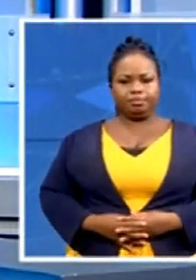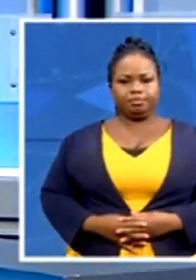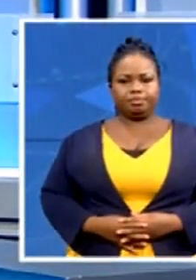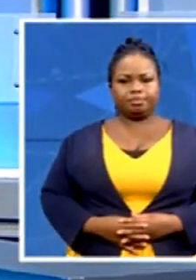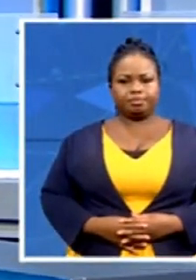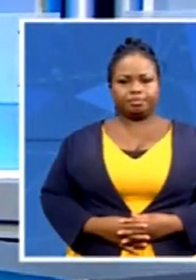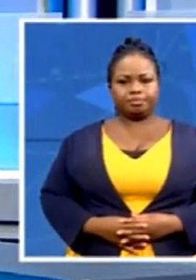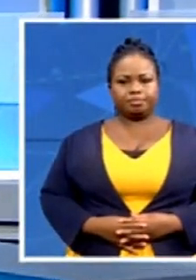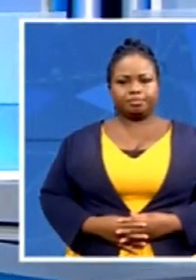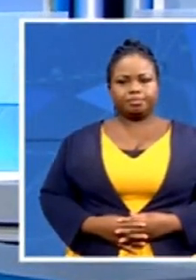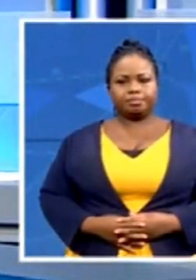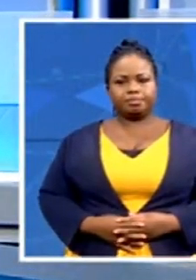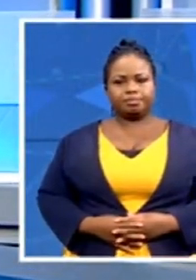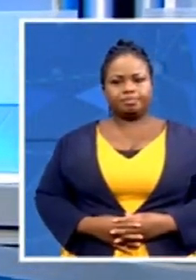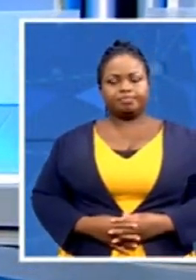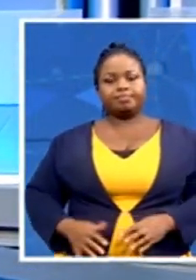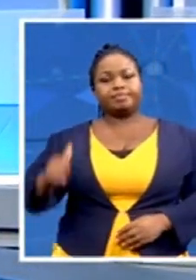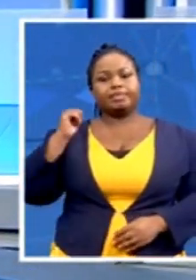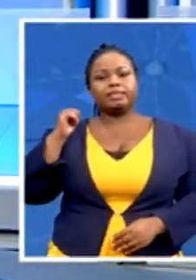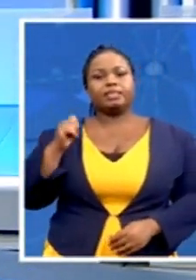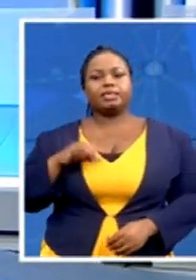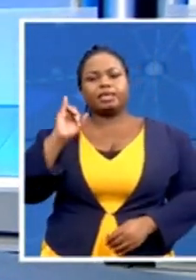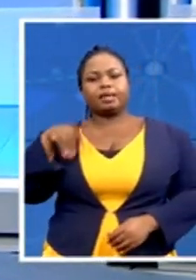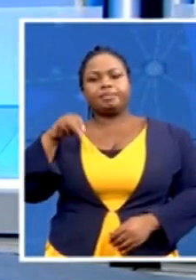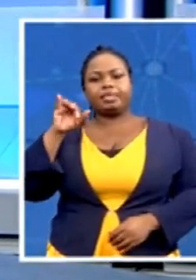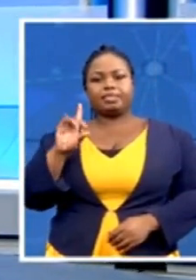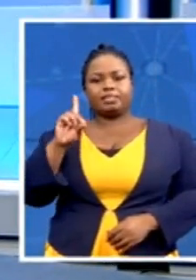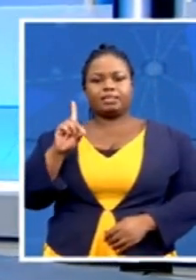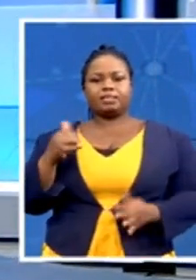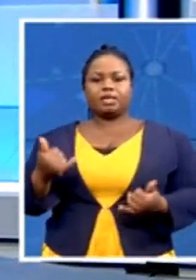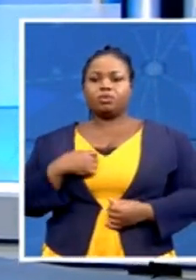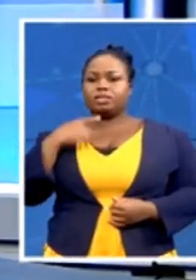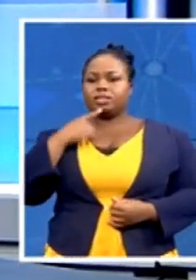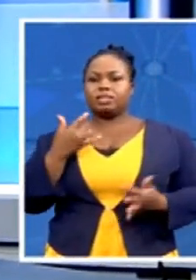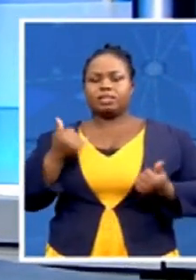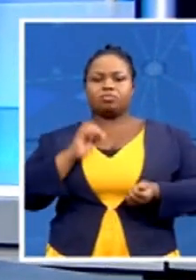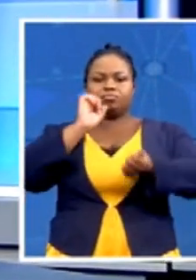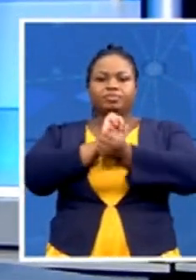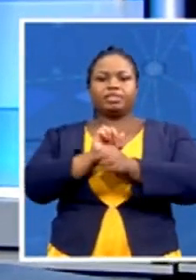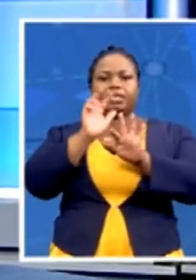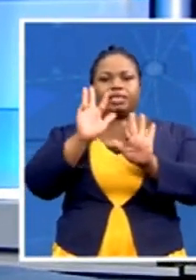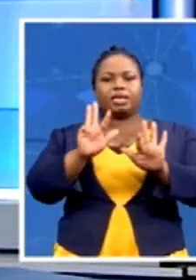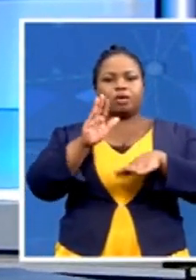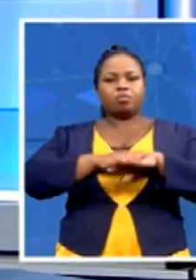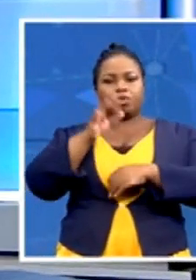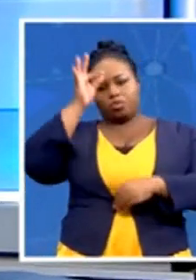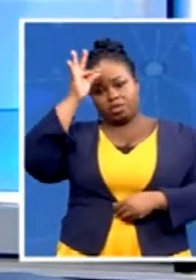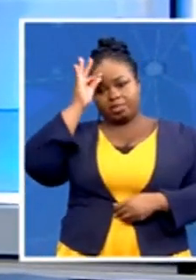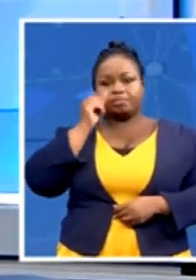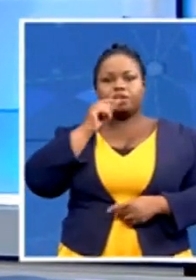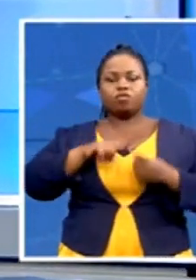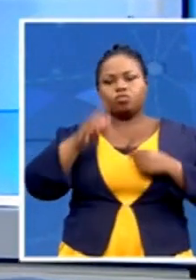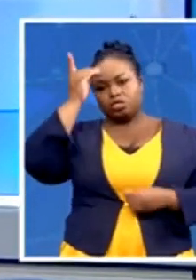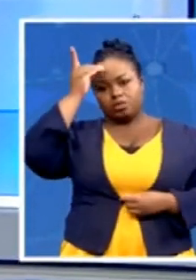Yesterday, the Independent Police Investigative Directorate said they arrested 9 more police officers from Durban. They are facing multiple charges, including